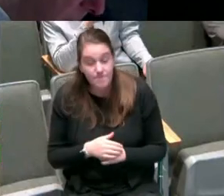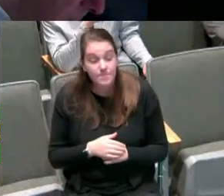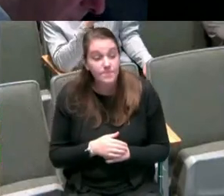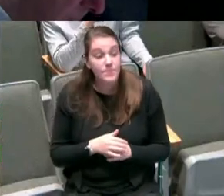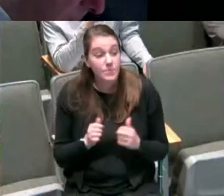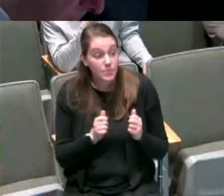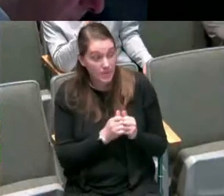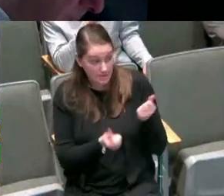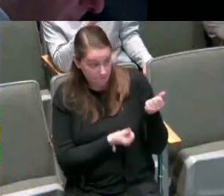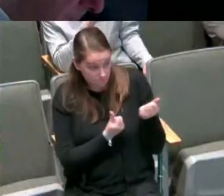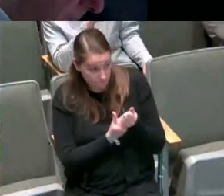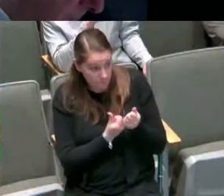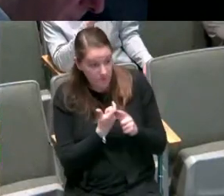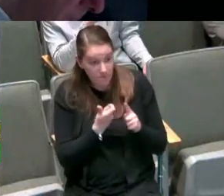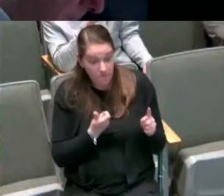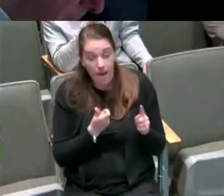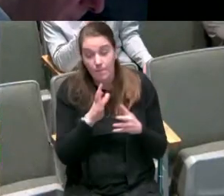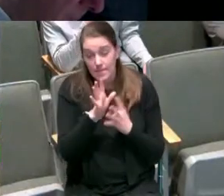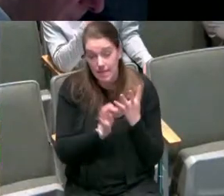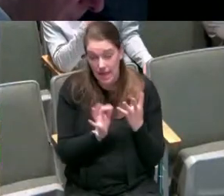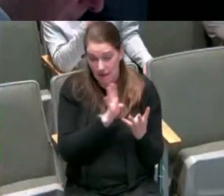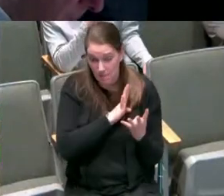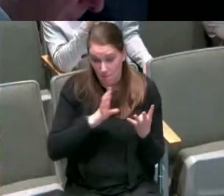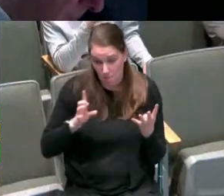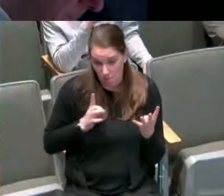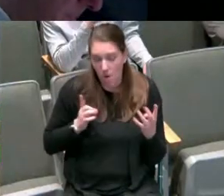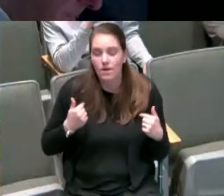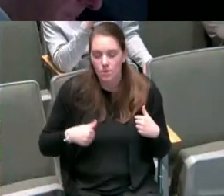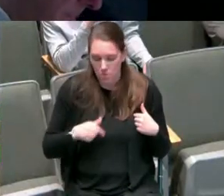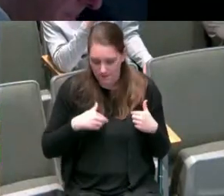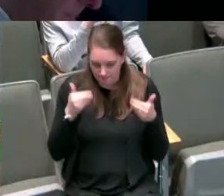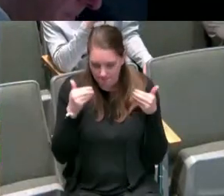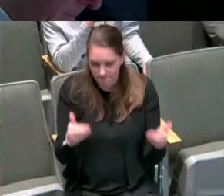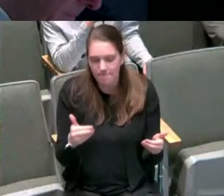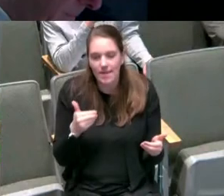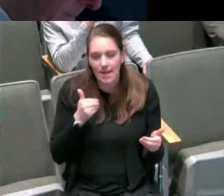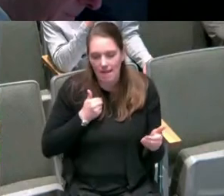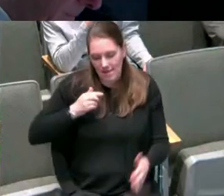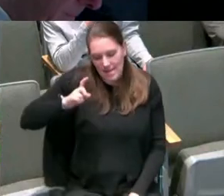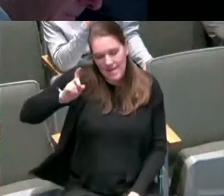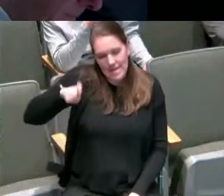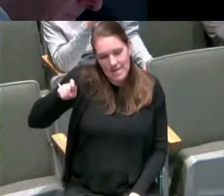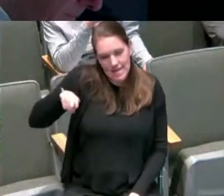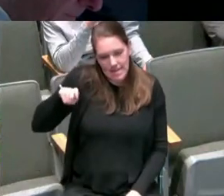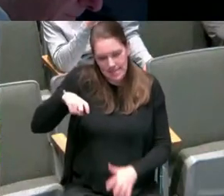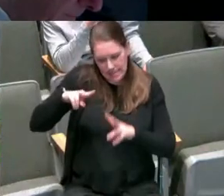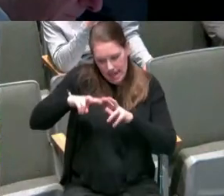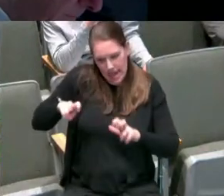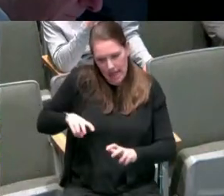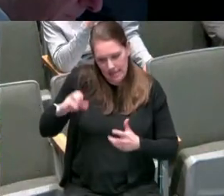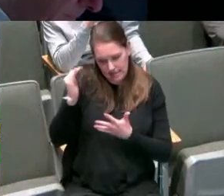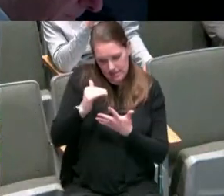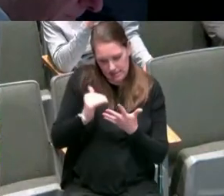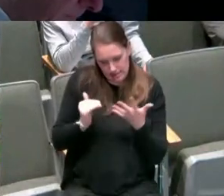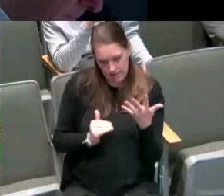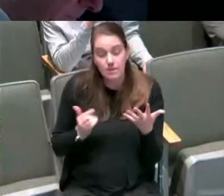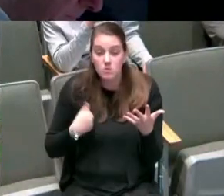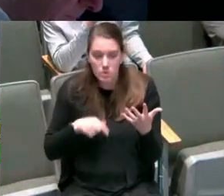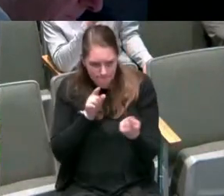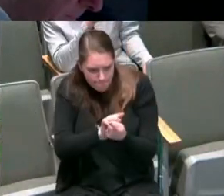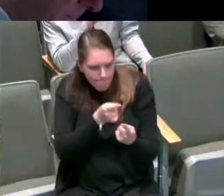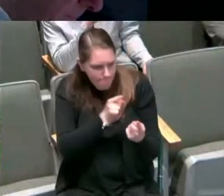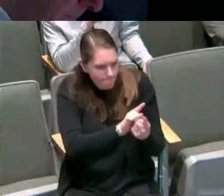board we've proceeded with doing an updated needs analysis we've already met with many of the Town